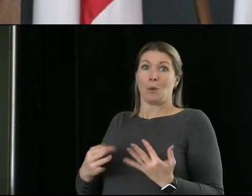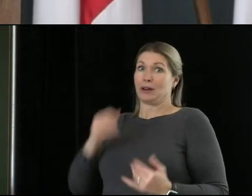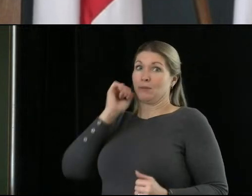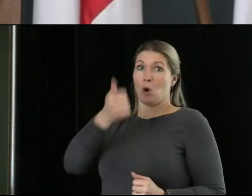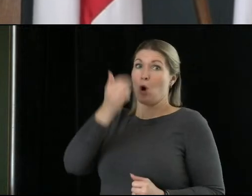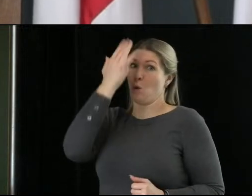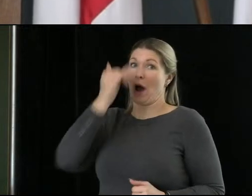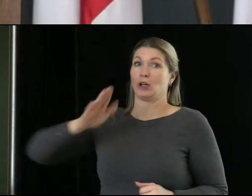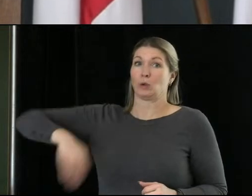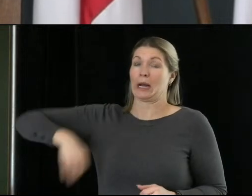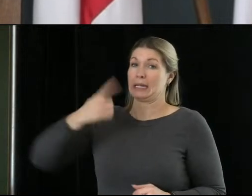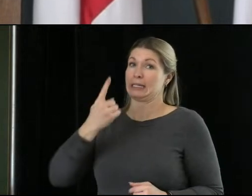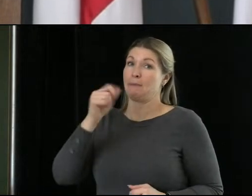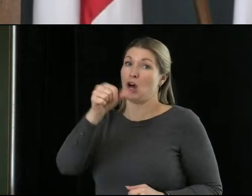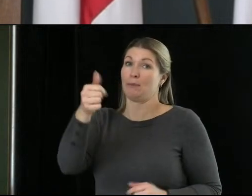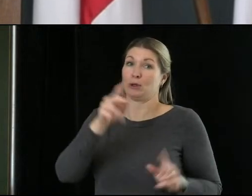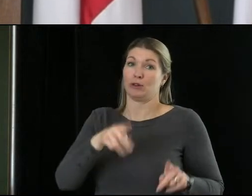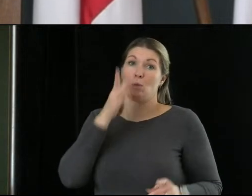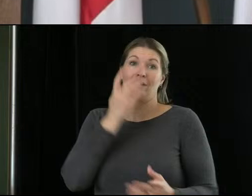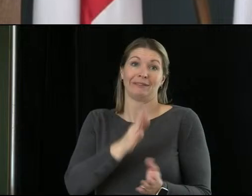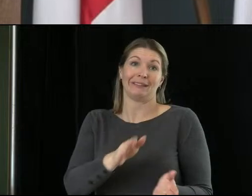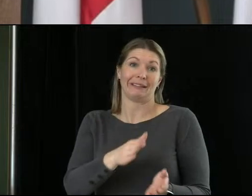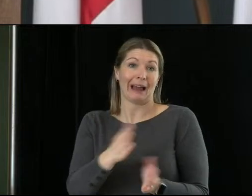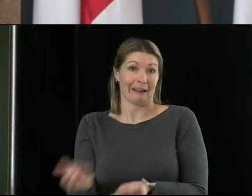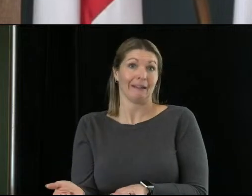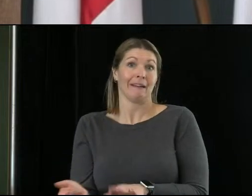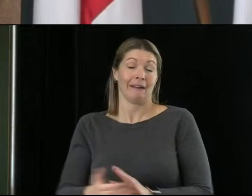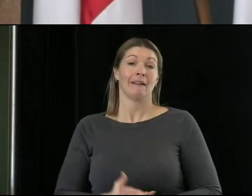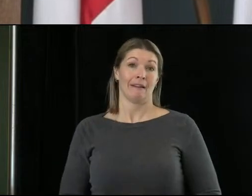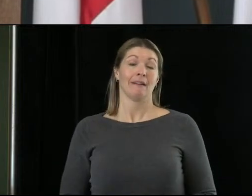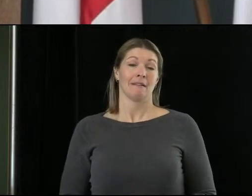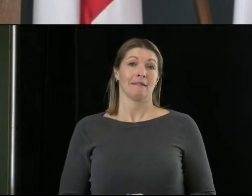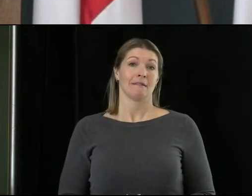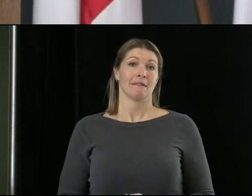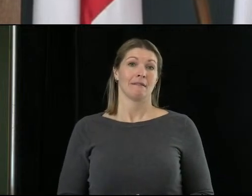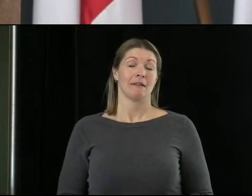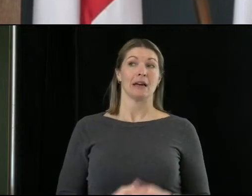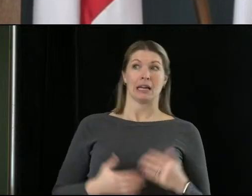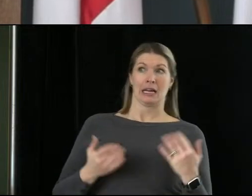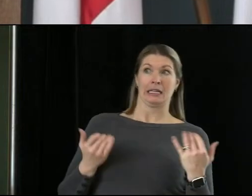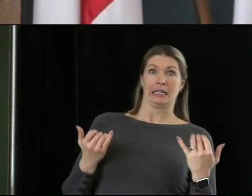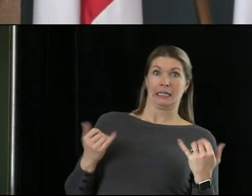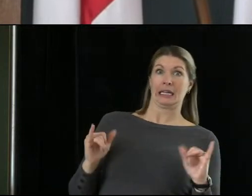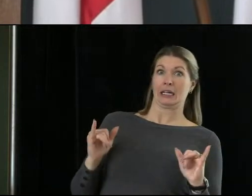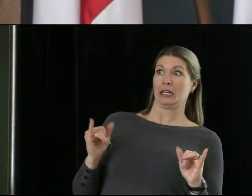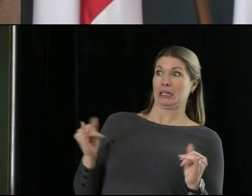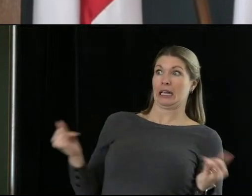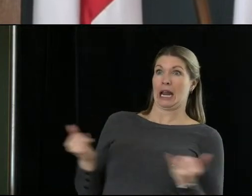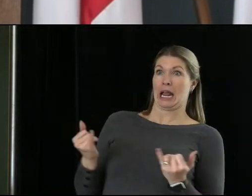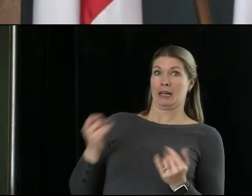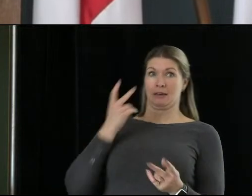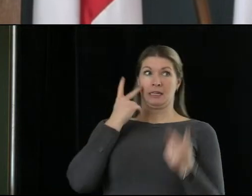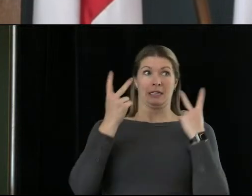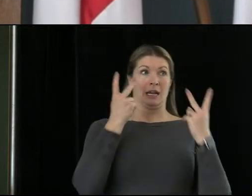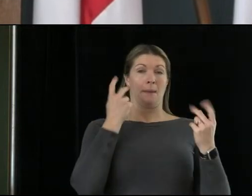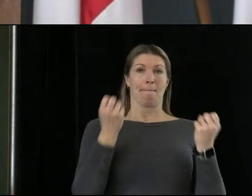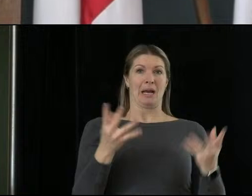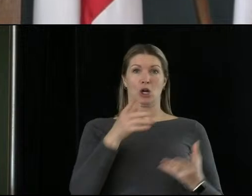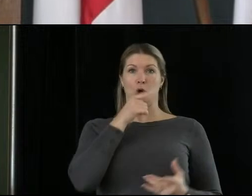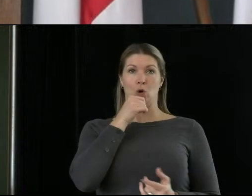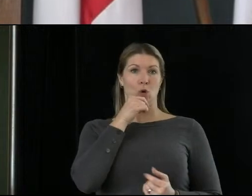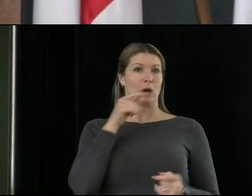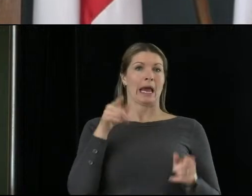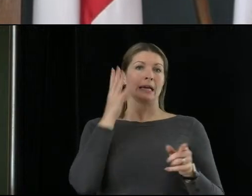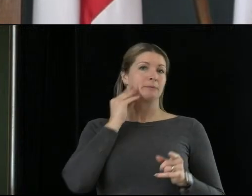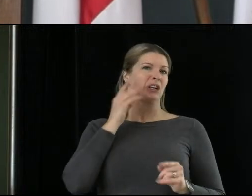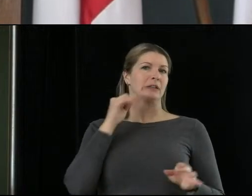late. There are people out there right now as I speak, living this nightmare. What are they